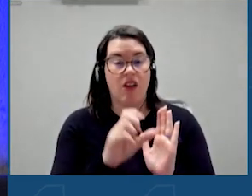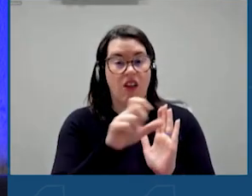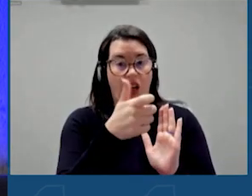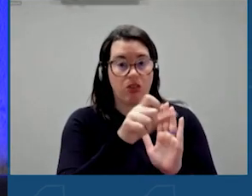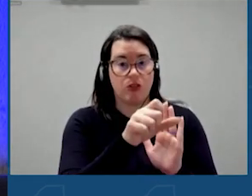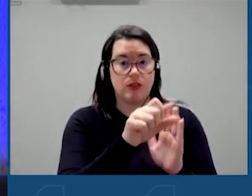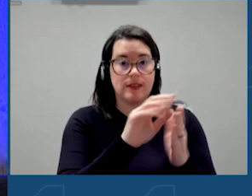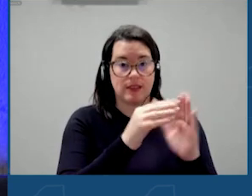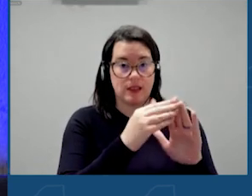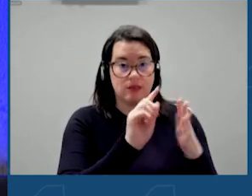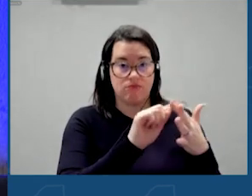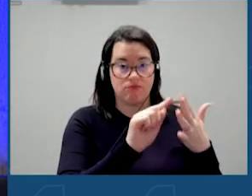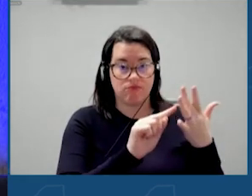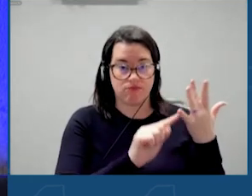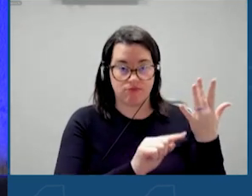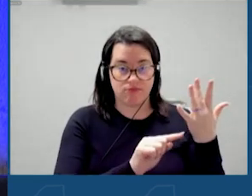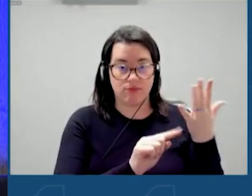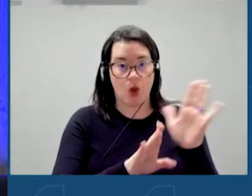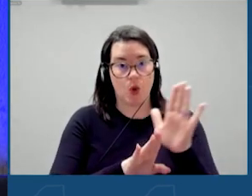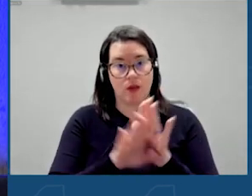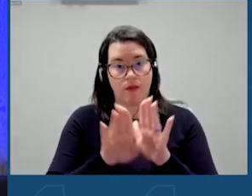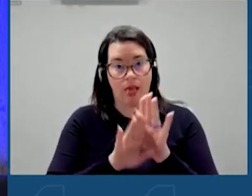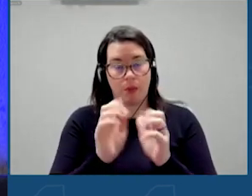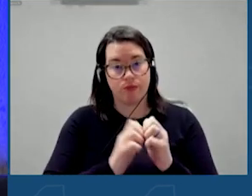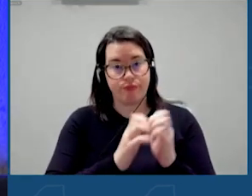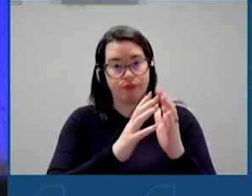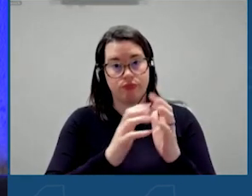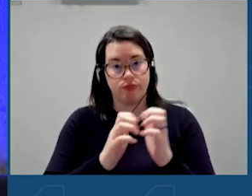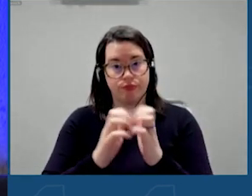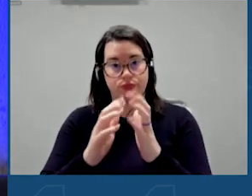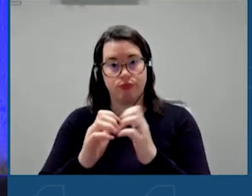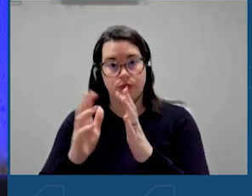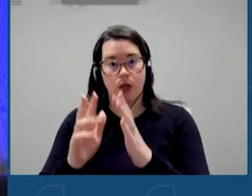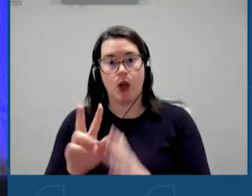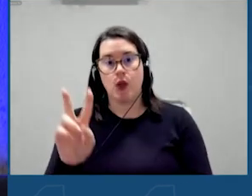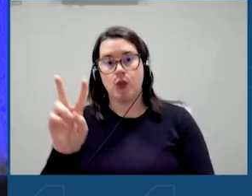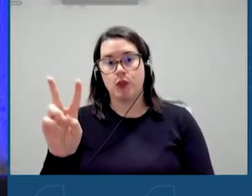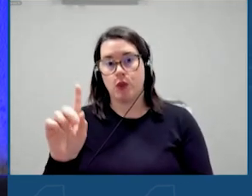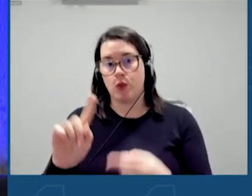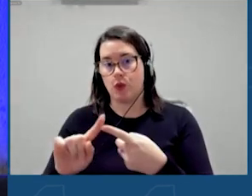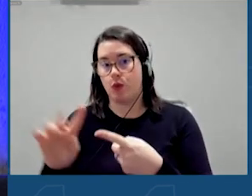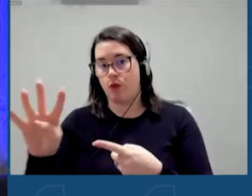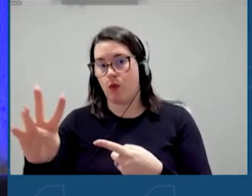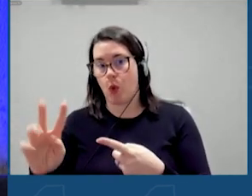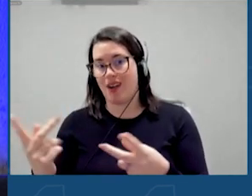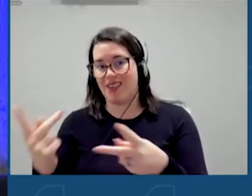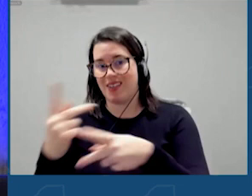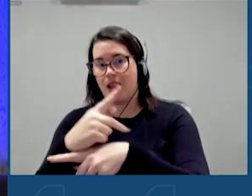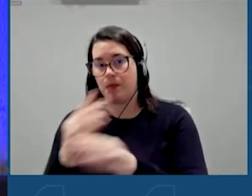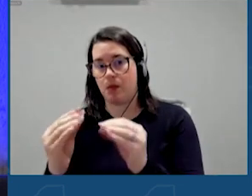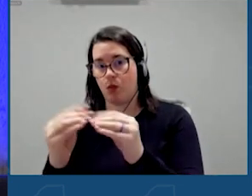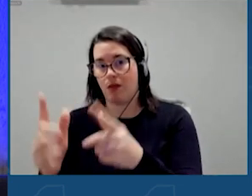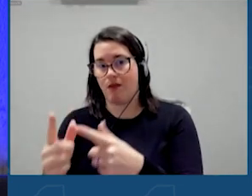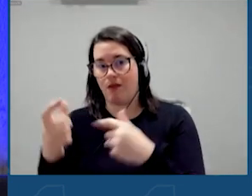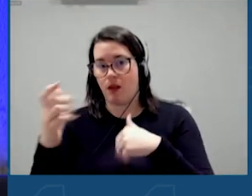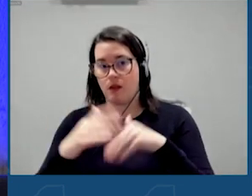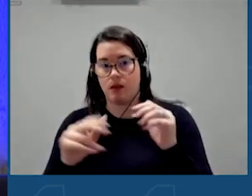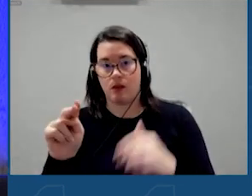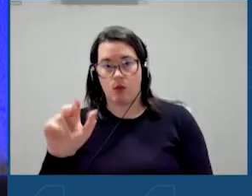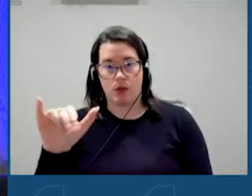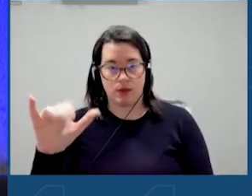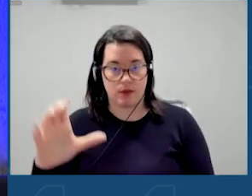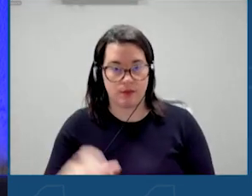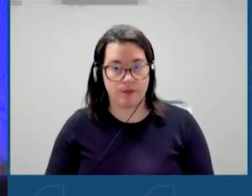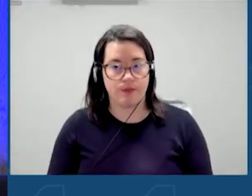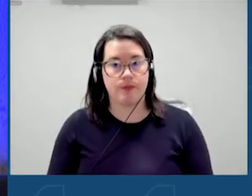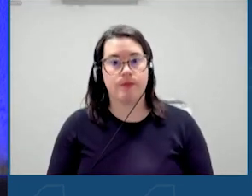cities are developing new housing units at a rate 2 to 4 times higher than New York City.